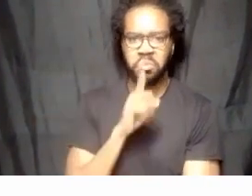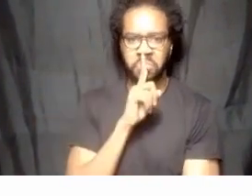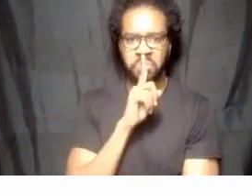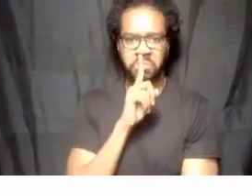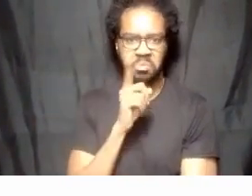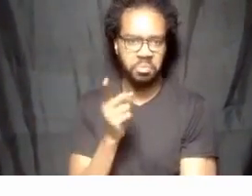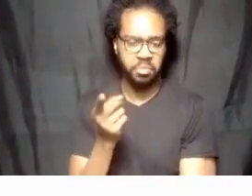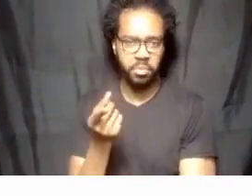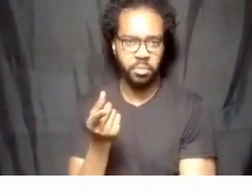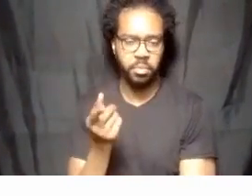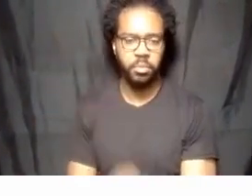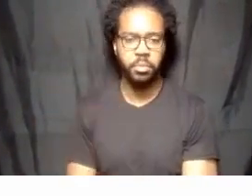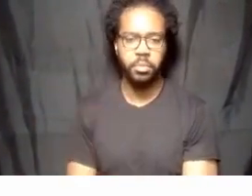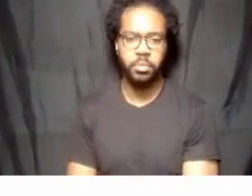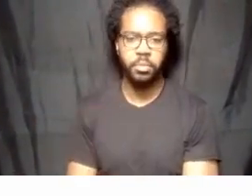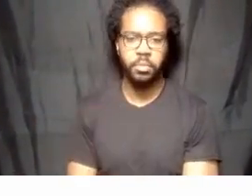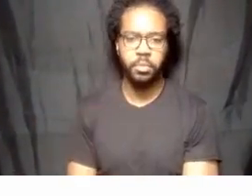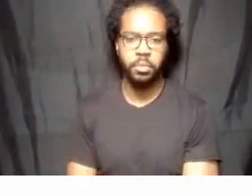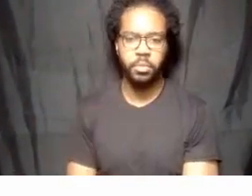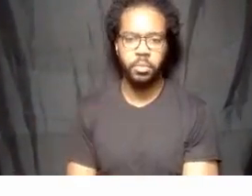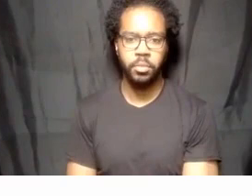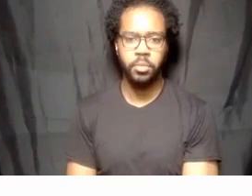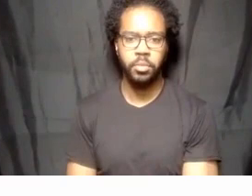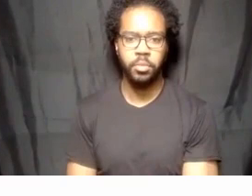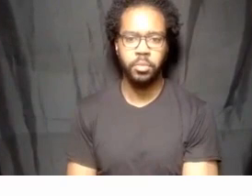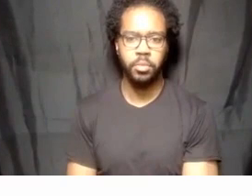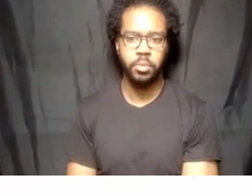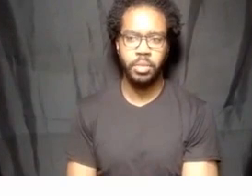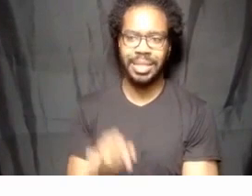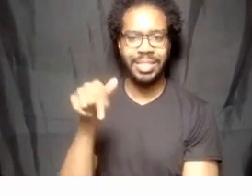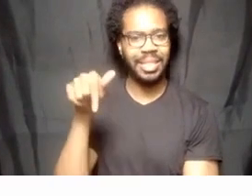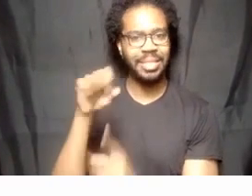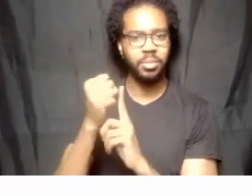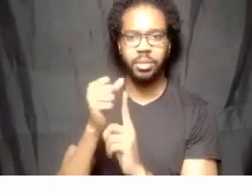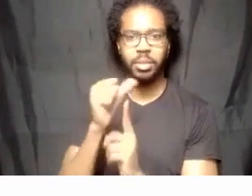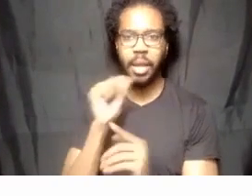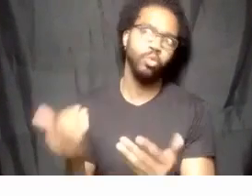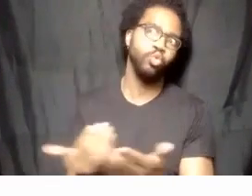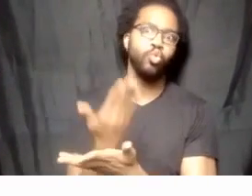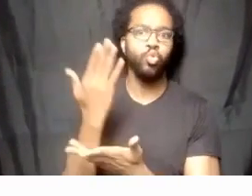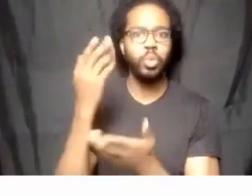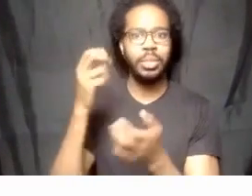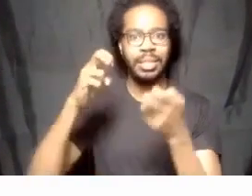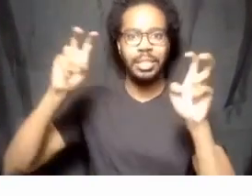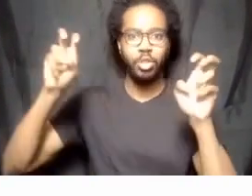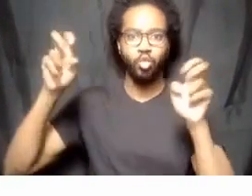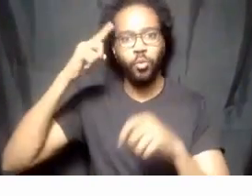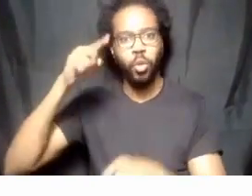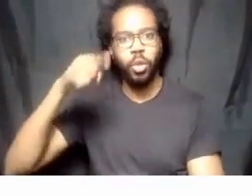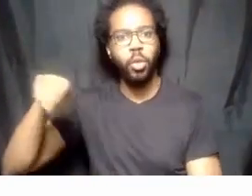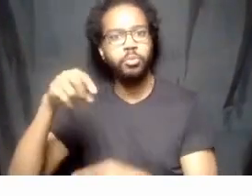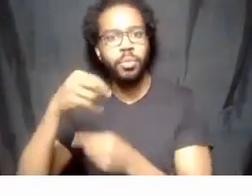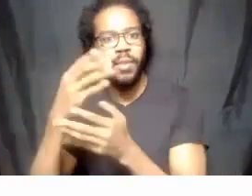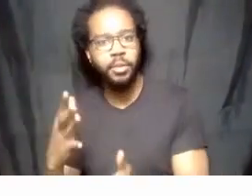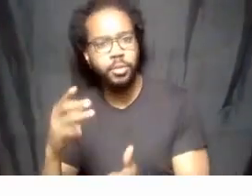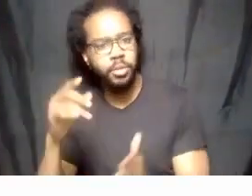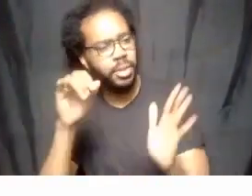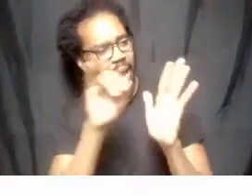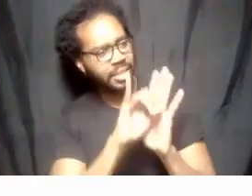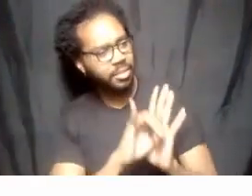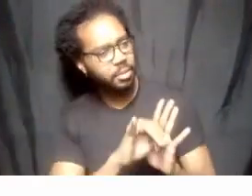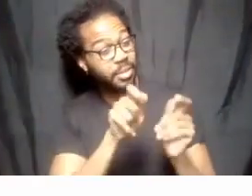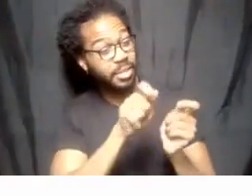circumstance. This is not a new issue for our providers in terms of identifying particular